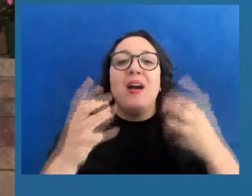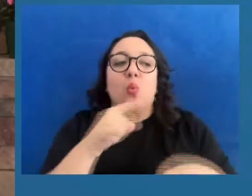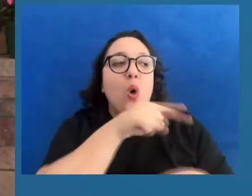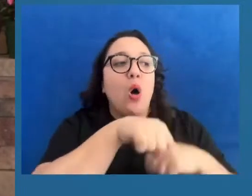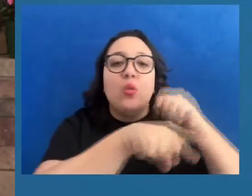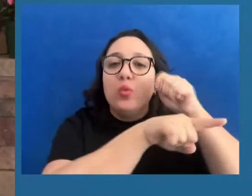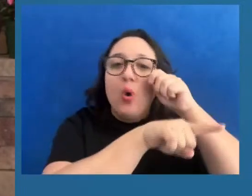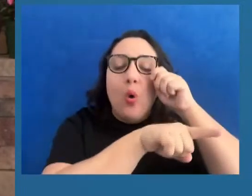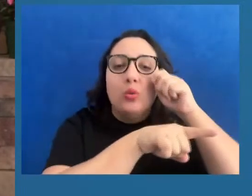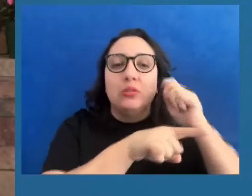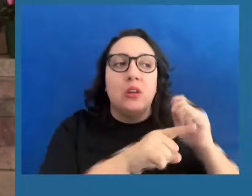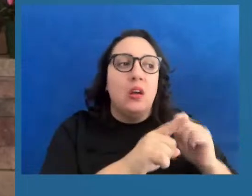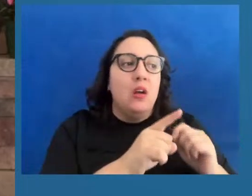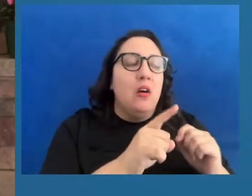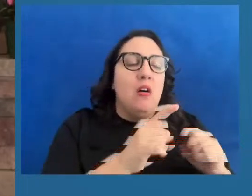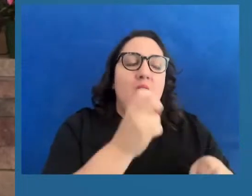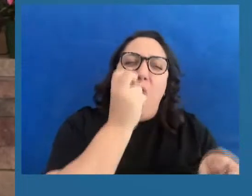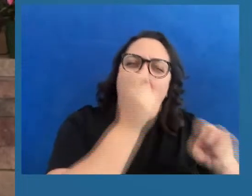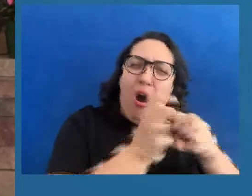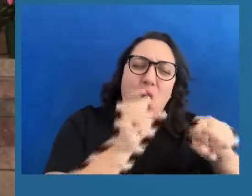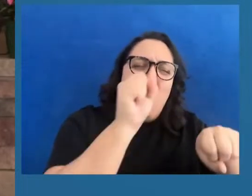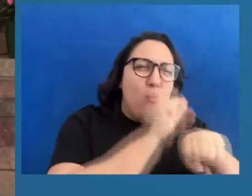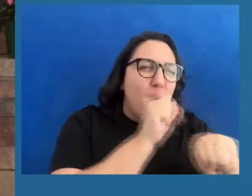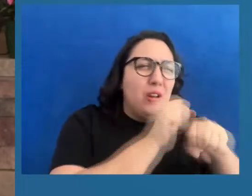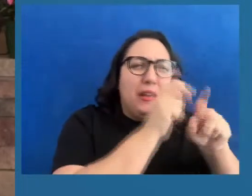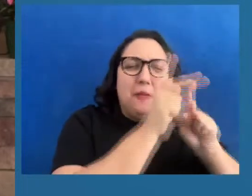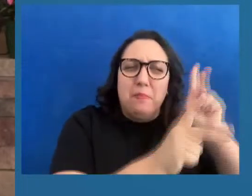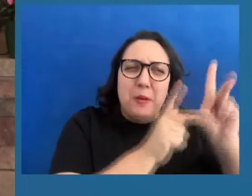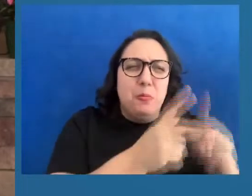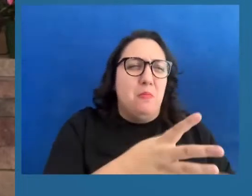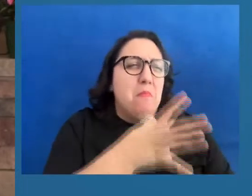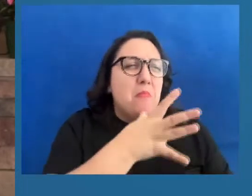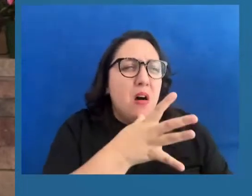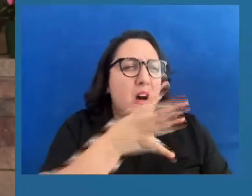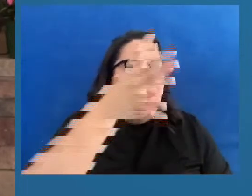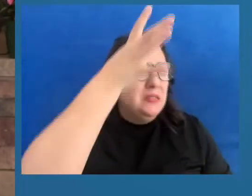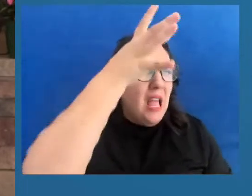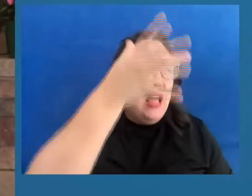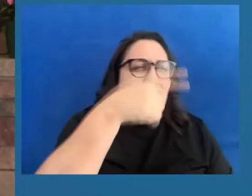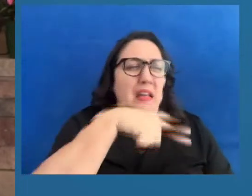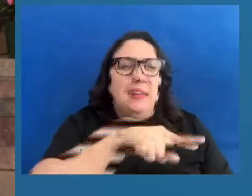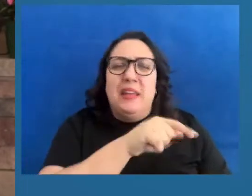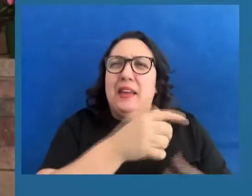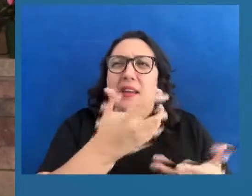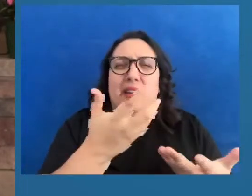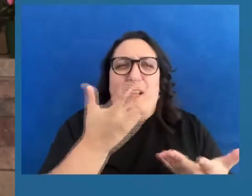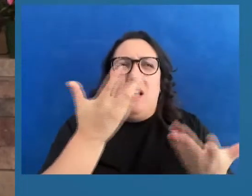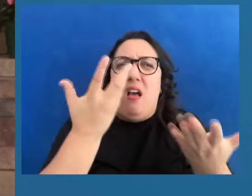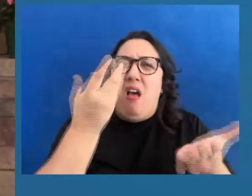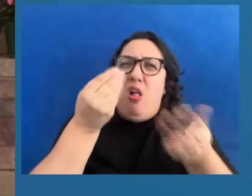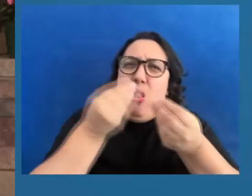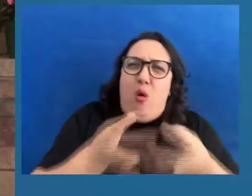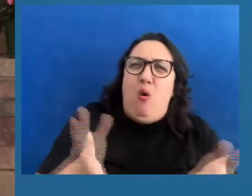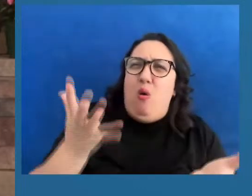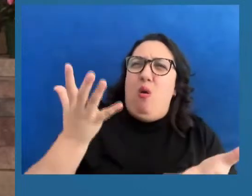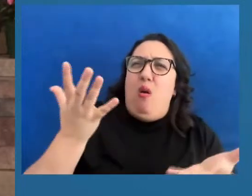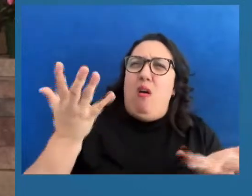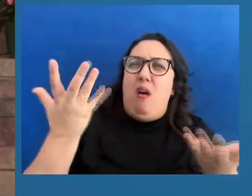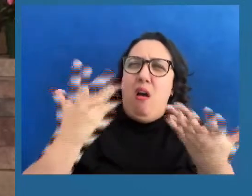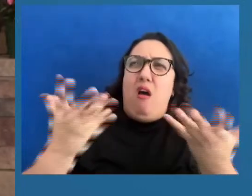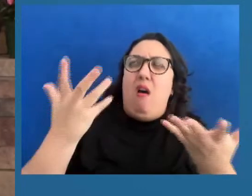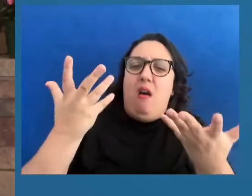individuals or moms or dads or anybody who wants this dream to become reality to have to lose out to you. And that's how we're going to